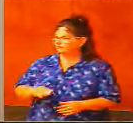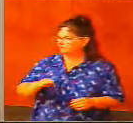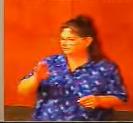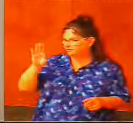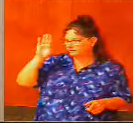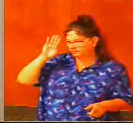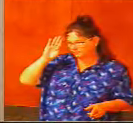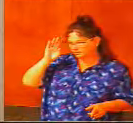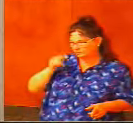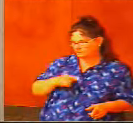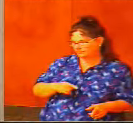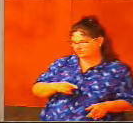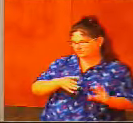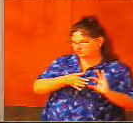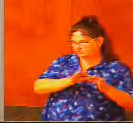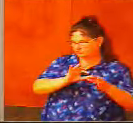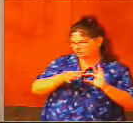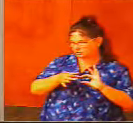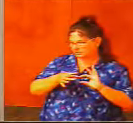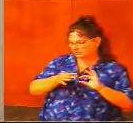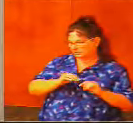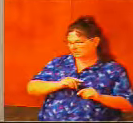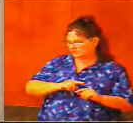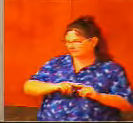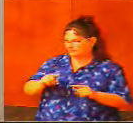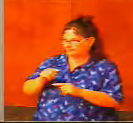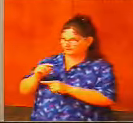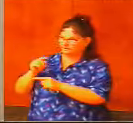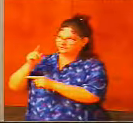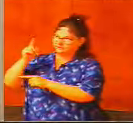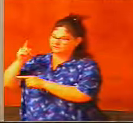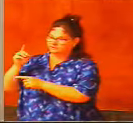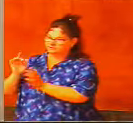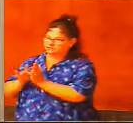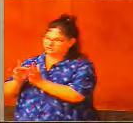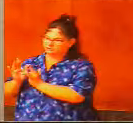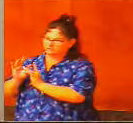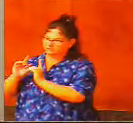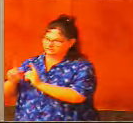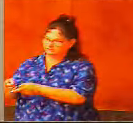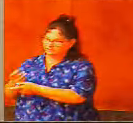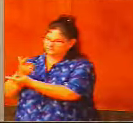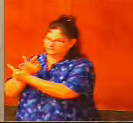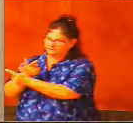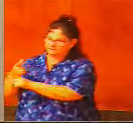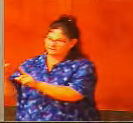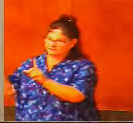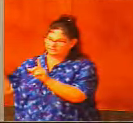Barabbas was chained, but Jesus brings liberty.